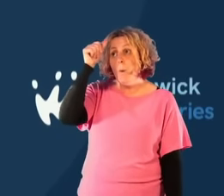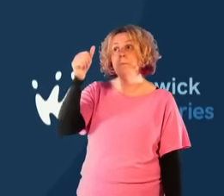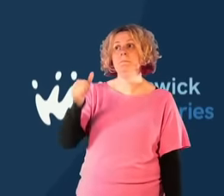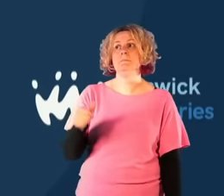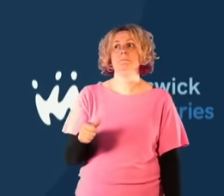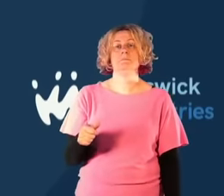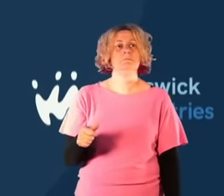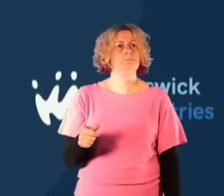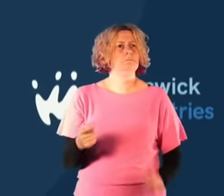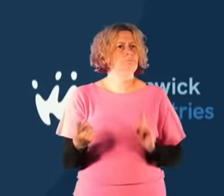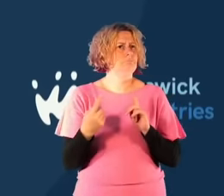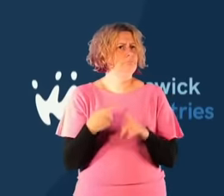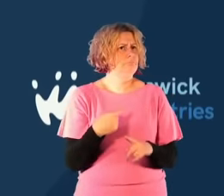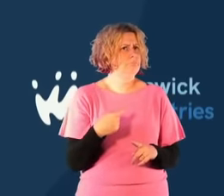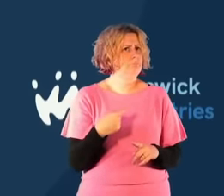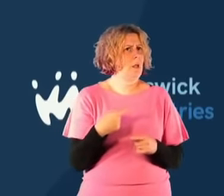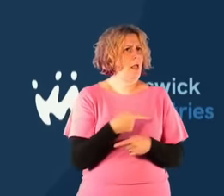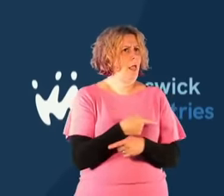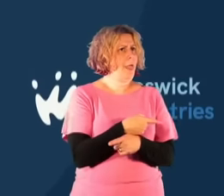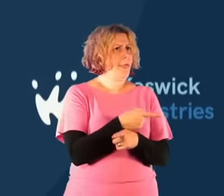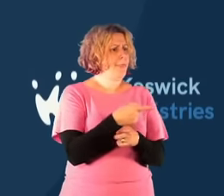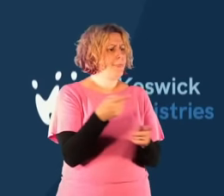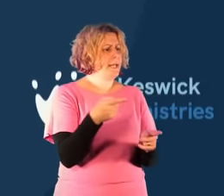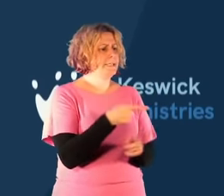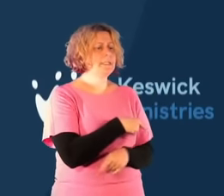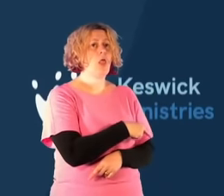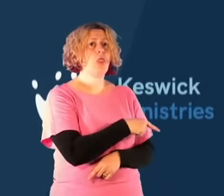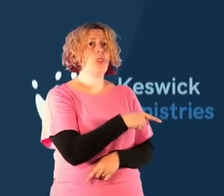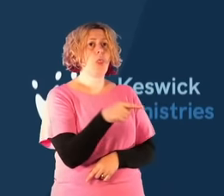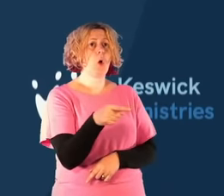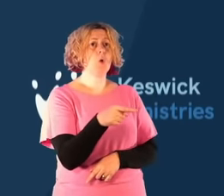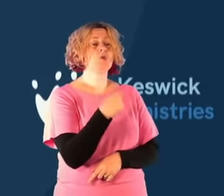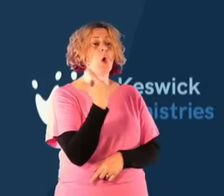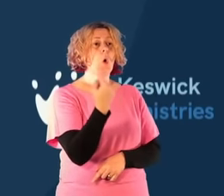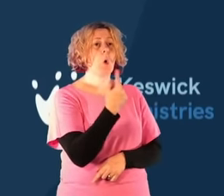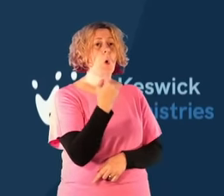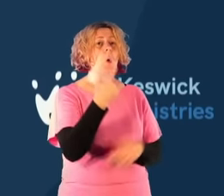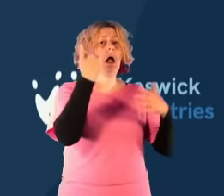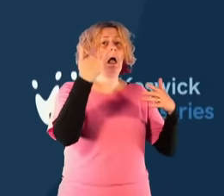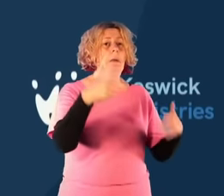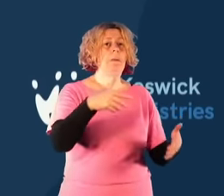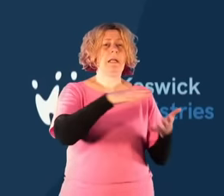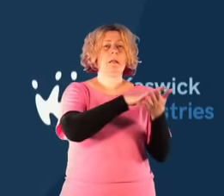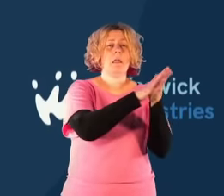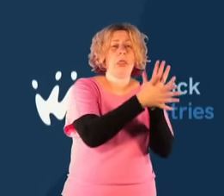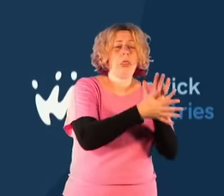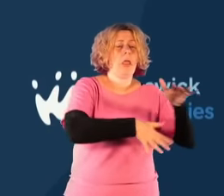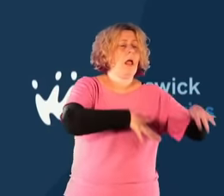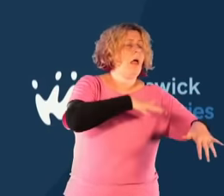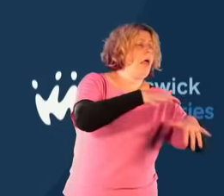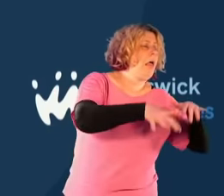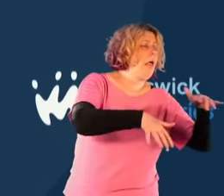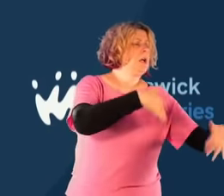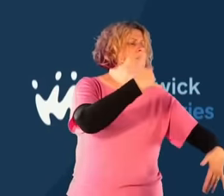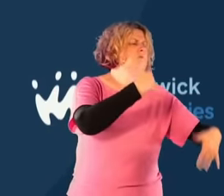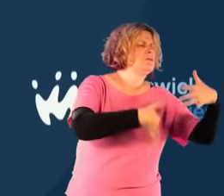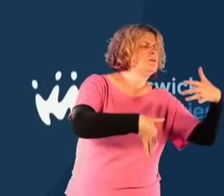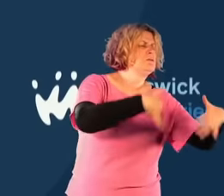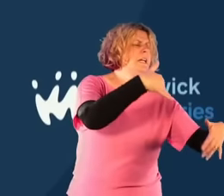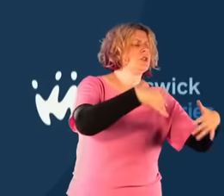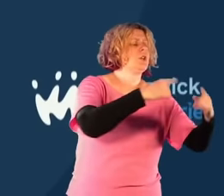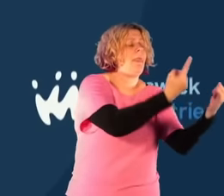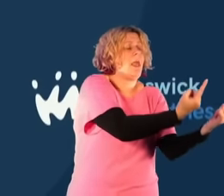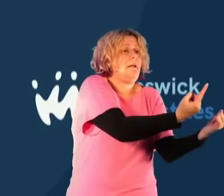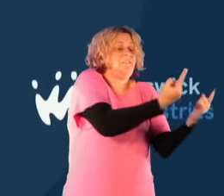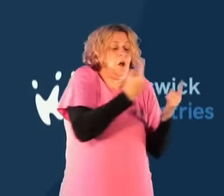And he said, these are they who have come out of the great tribulation. They have washed their